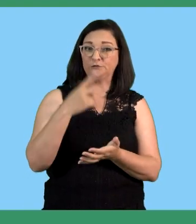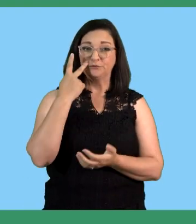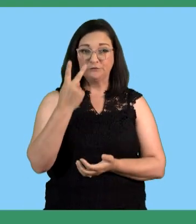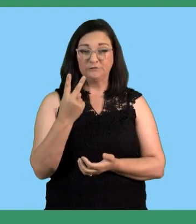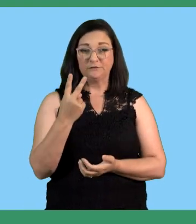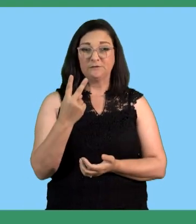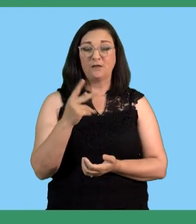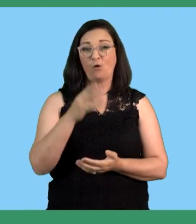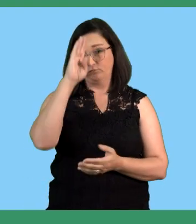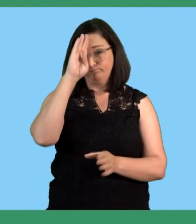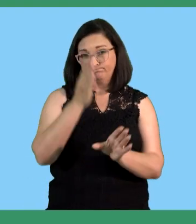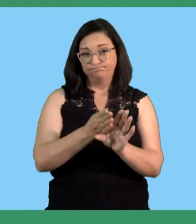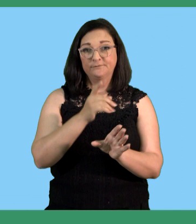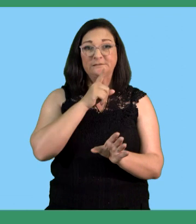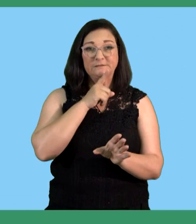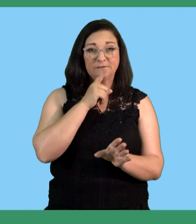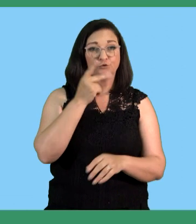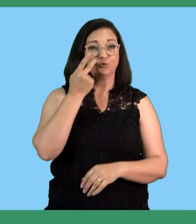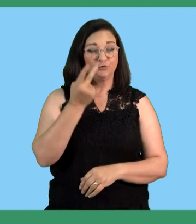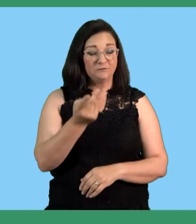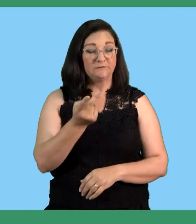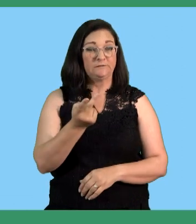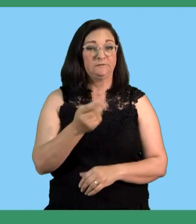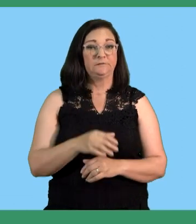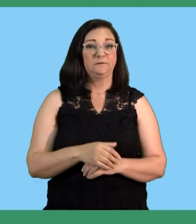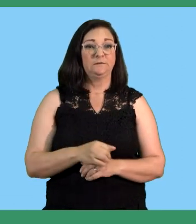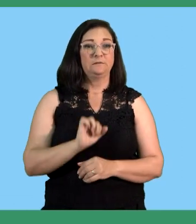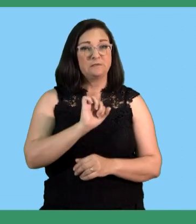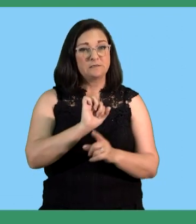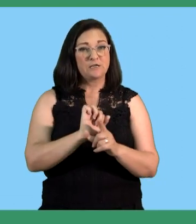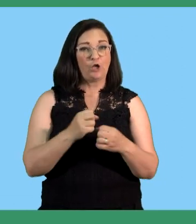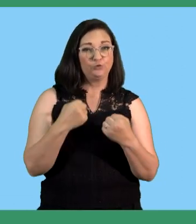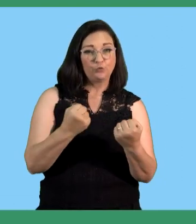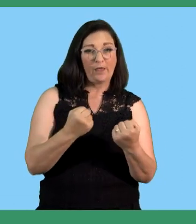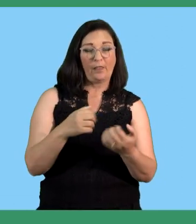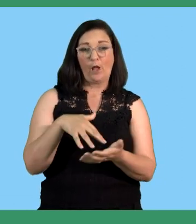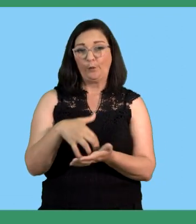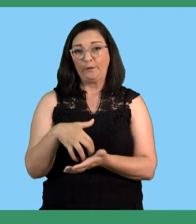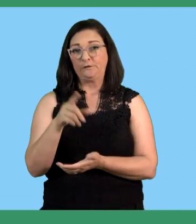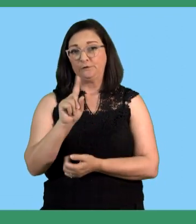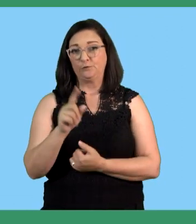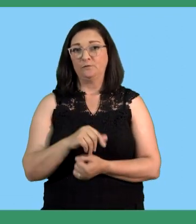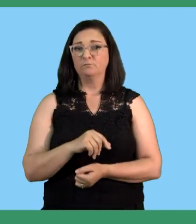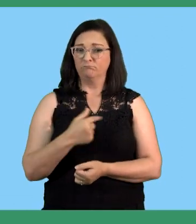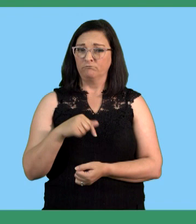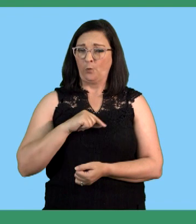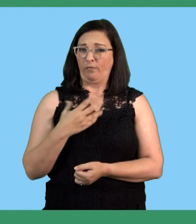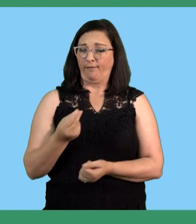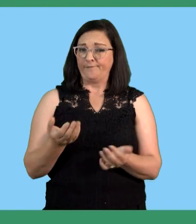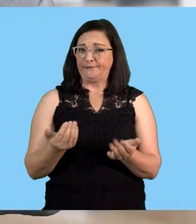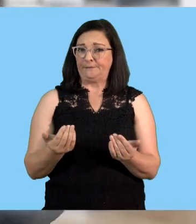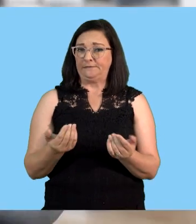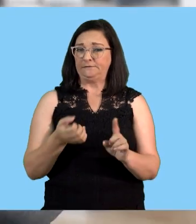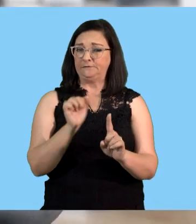tests. So we might want to make the person write a test so that we can see the strengths and the weaknesses, because remember, we've got our